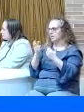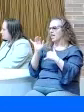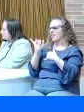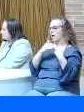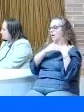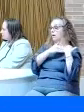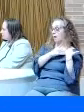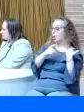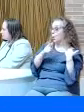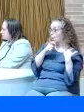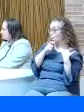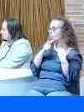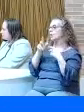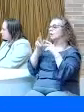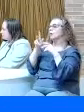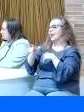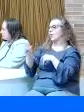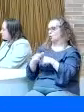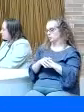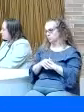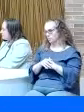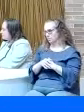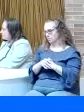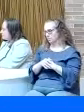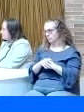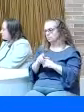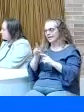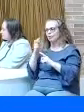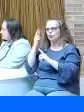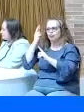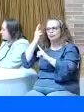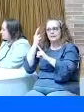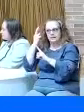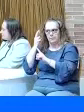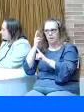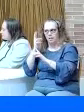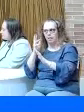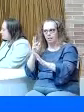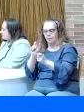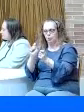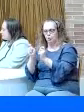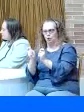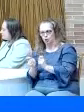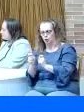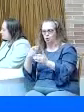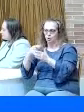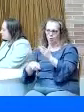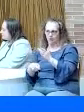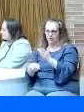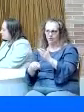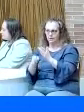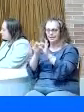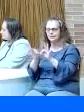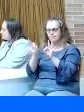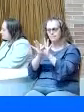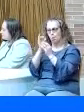on the housing provider the landlord so long as it's reasonable to make that modification to pay for that cost I think that's an important